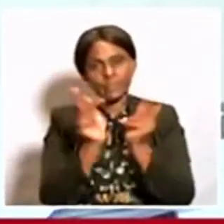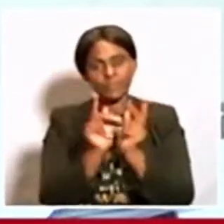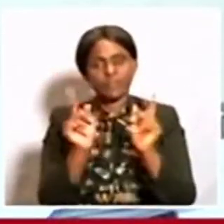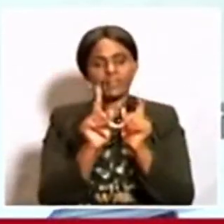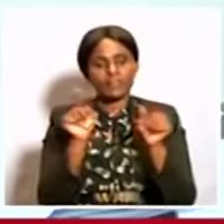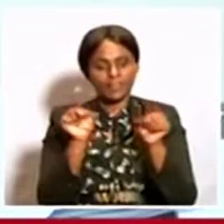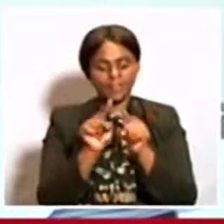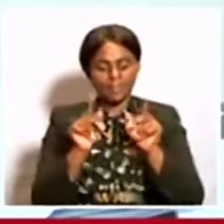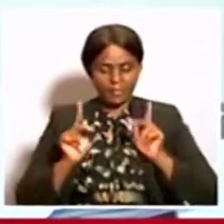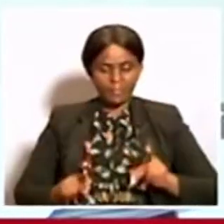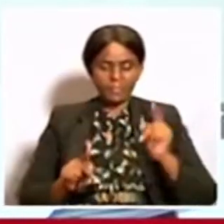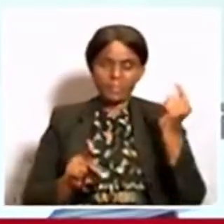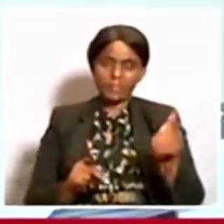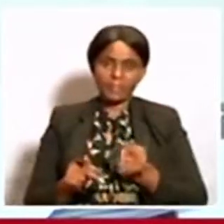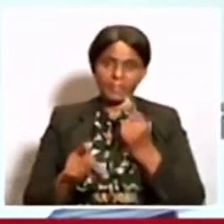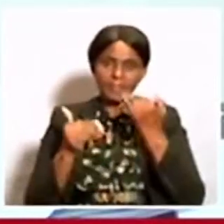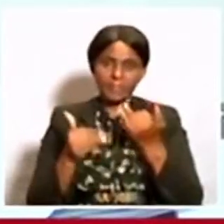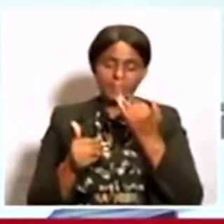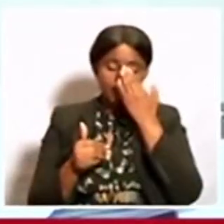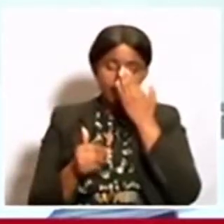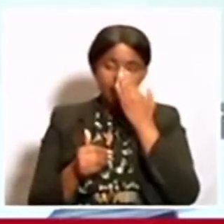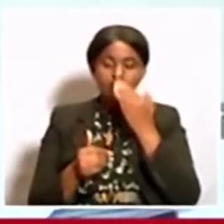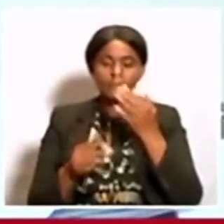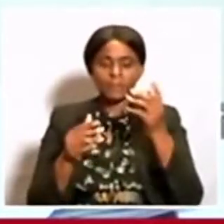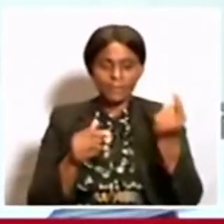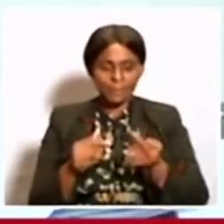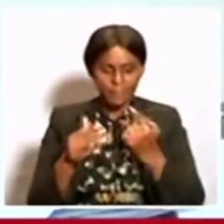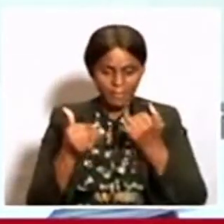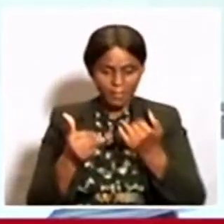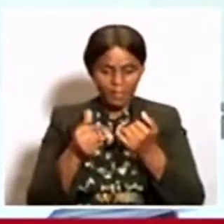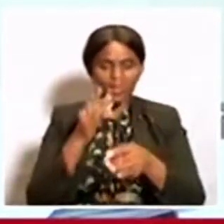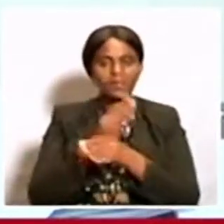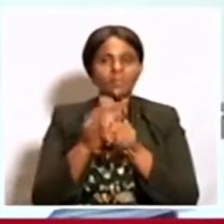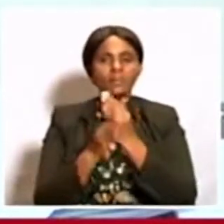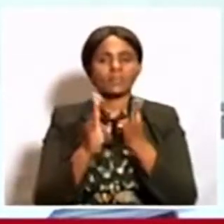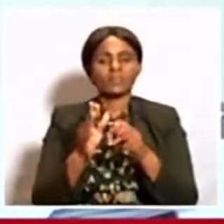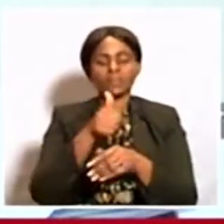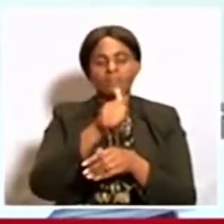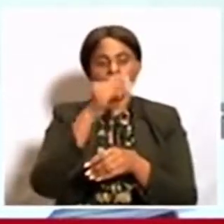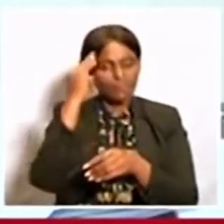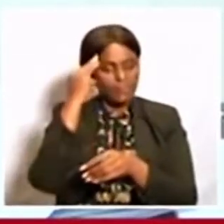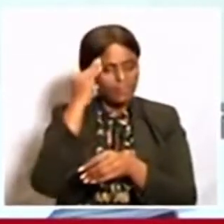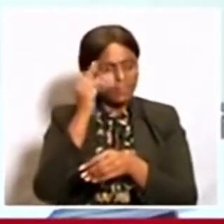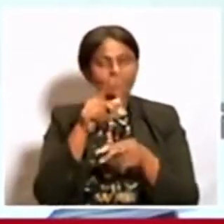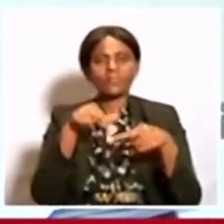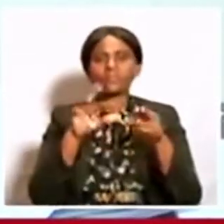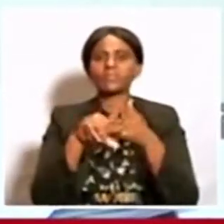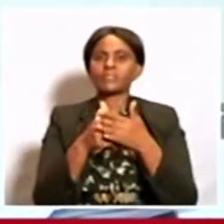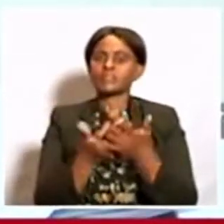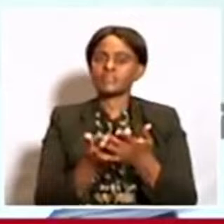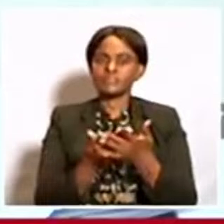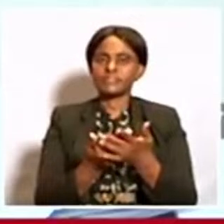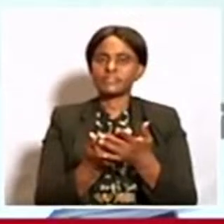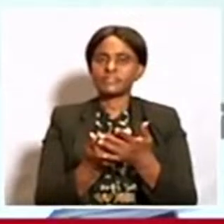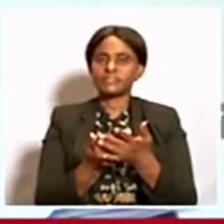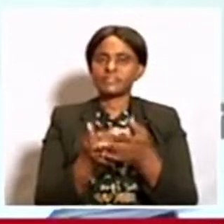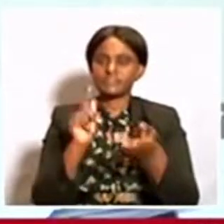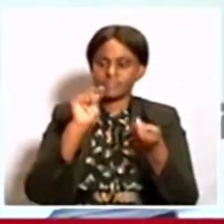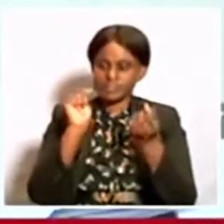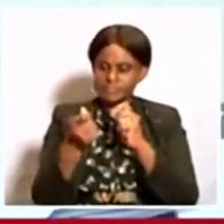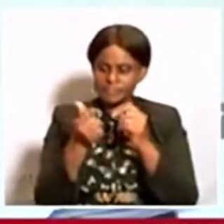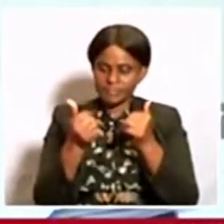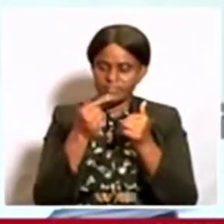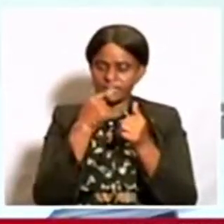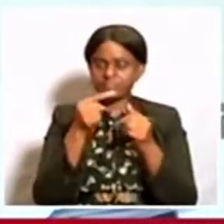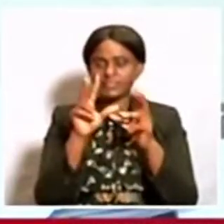And that person comes to get a contract. He knows how that road is. Then he turns around and